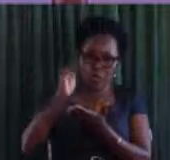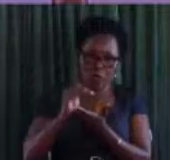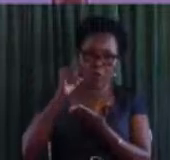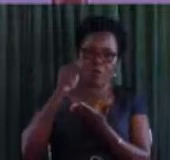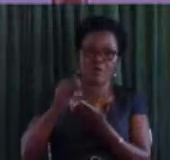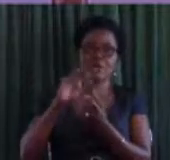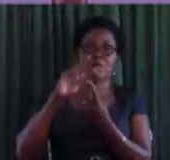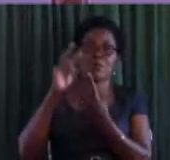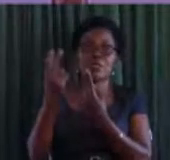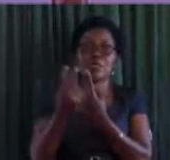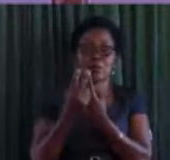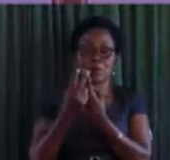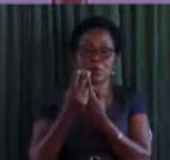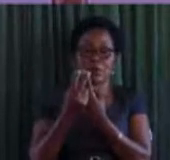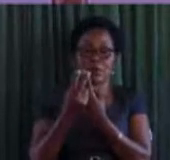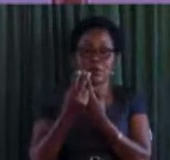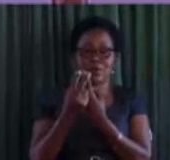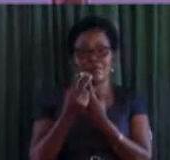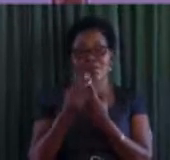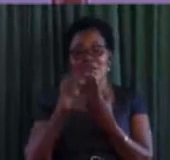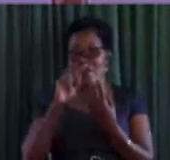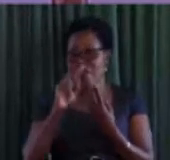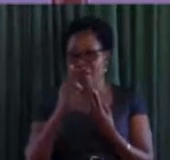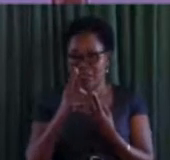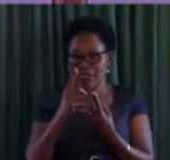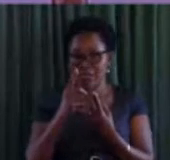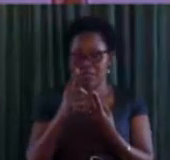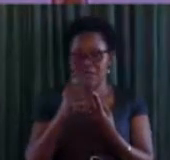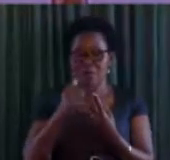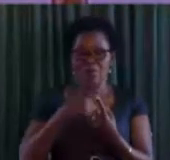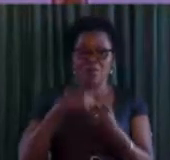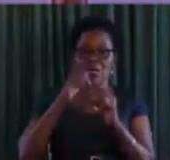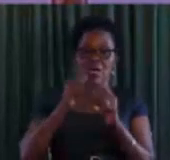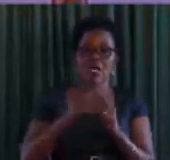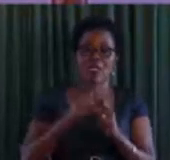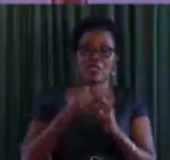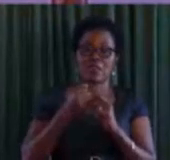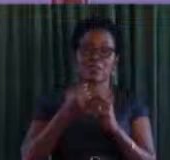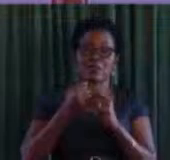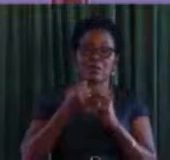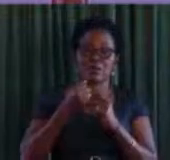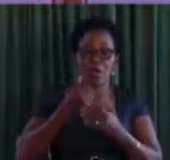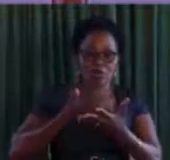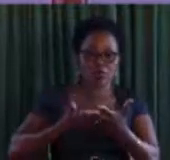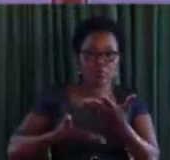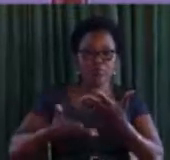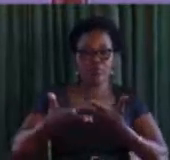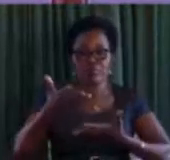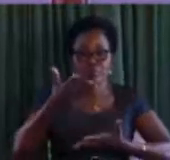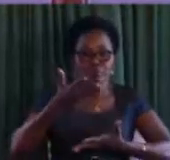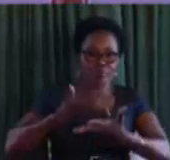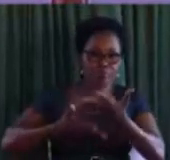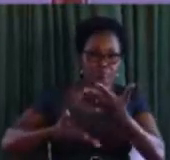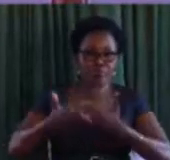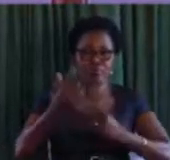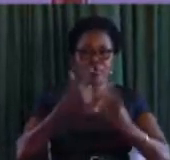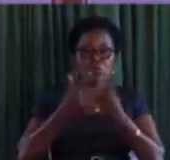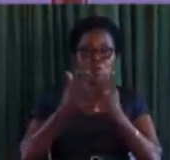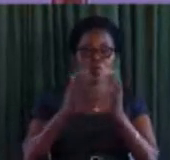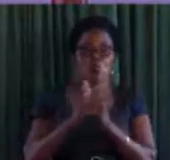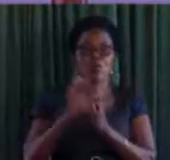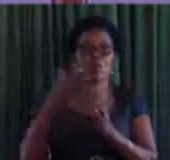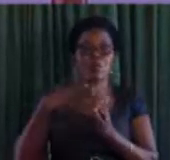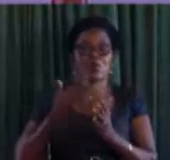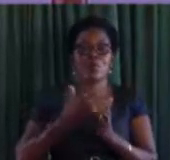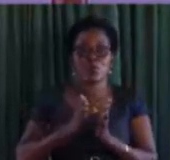its strategic plan, is to reach out, to talk to wananchi, to